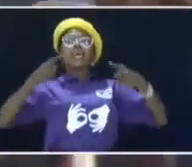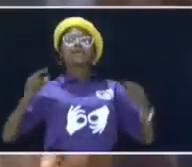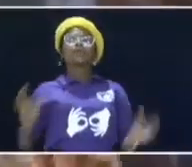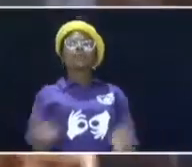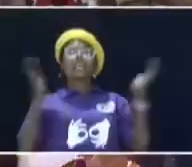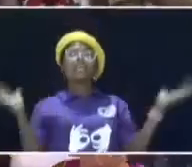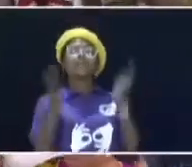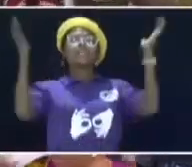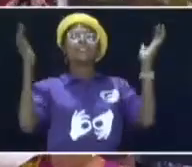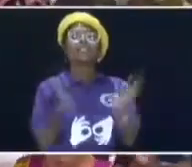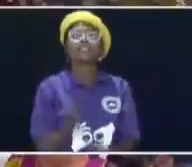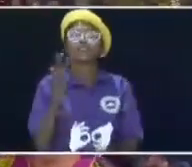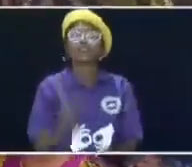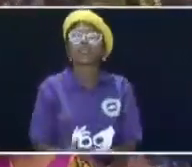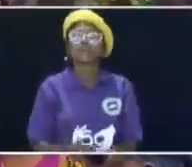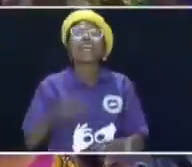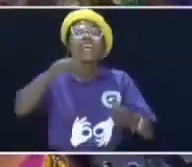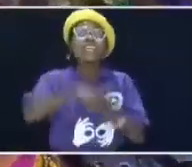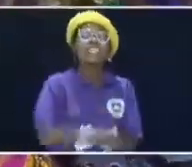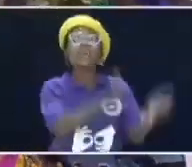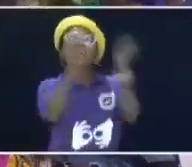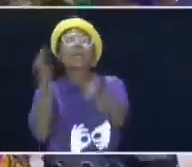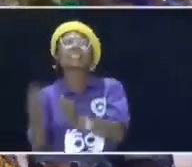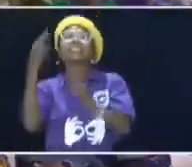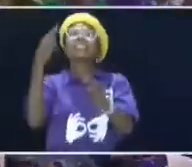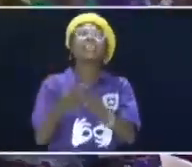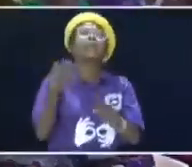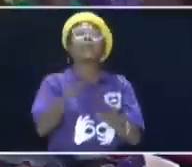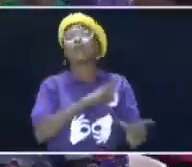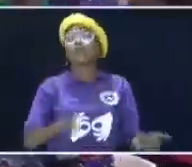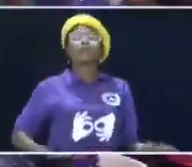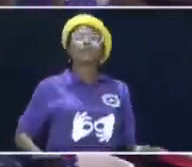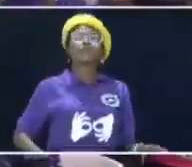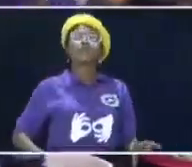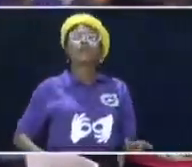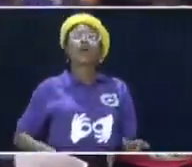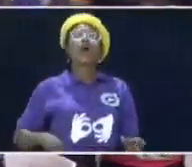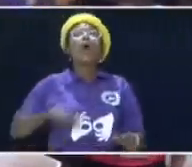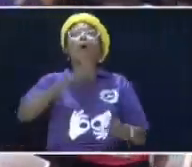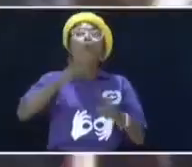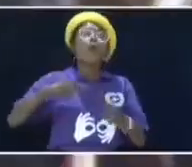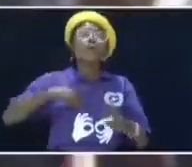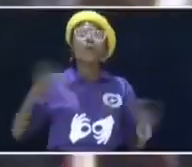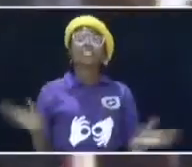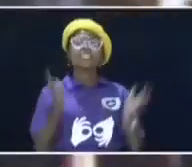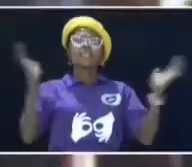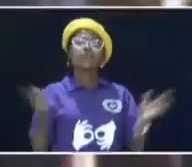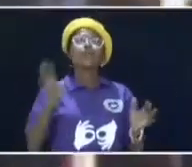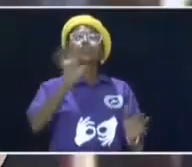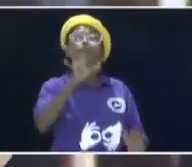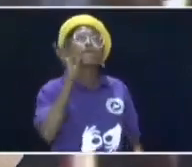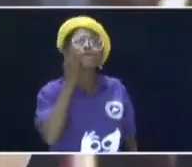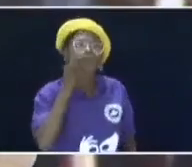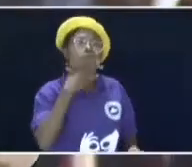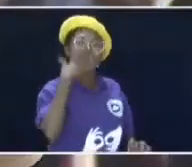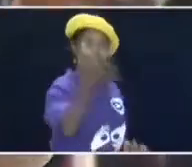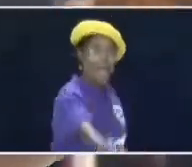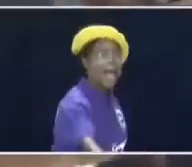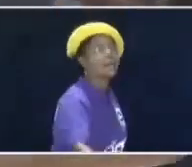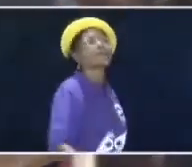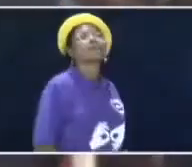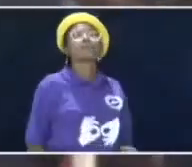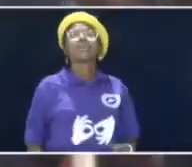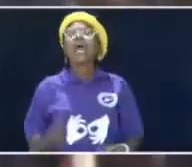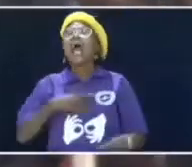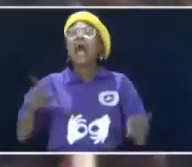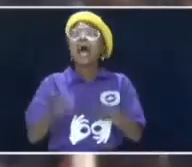this victory. In the mighty name of the Lord, when we are celebrating, your fruit will be there. And